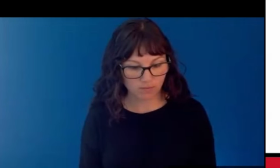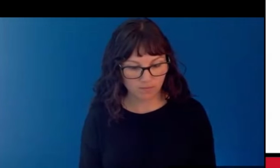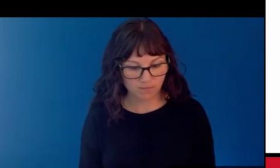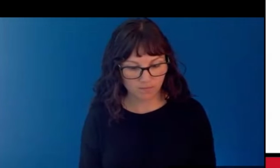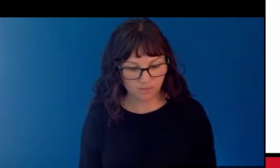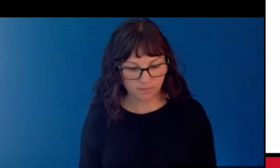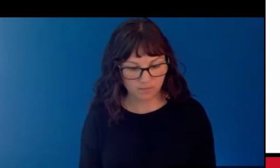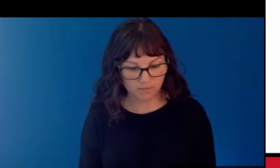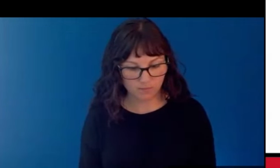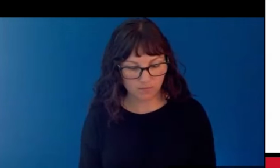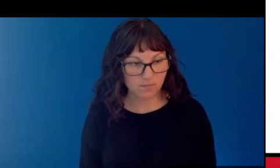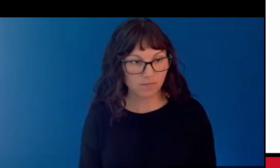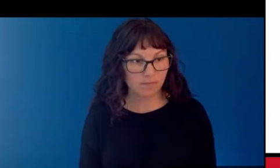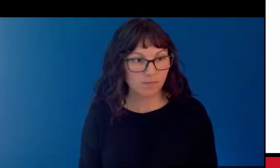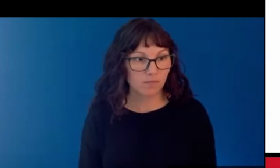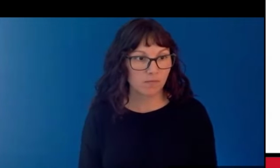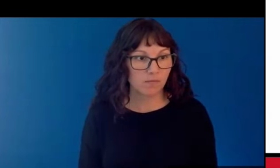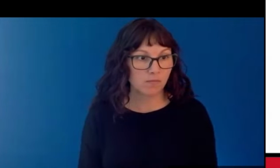There's not going to be a test